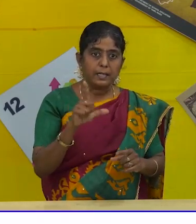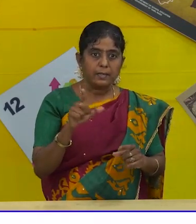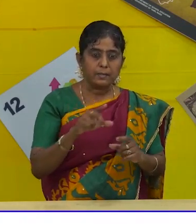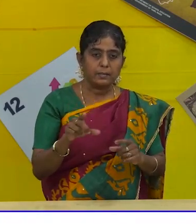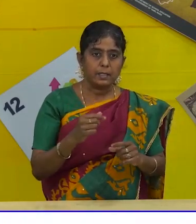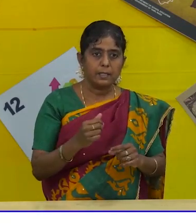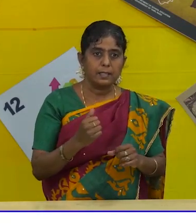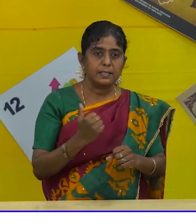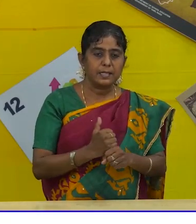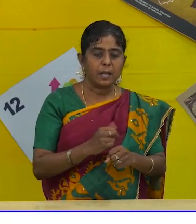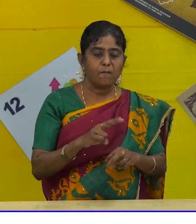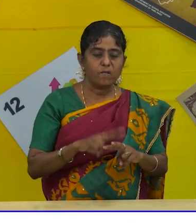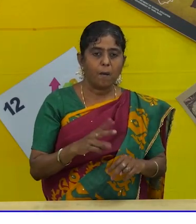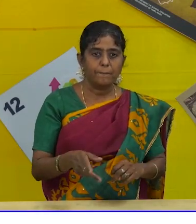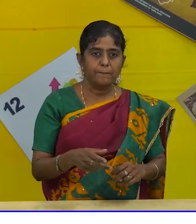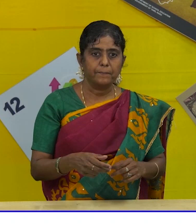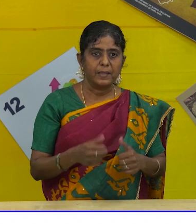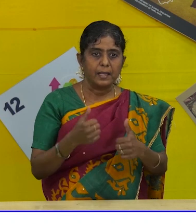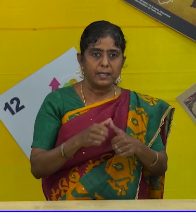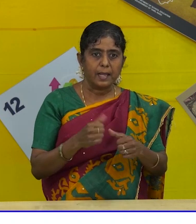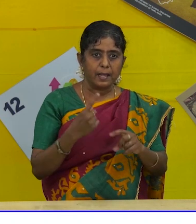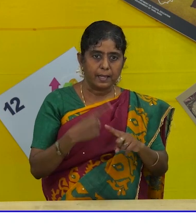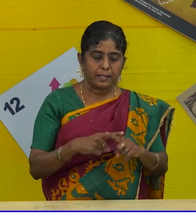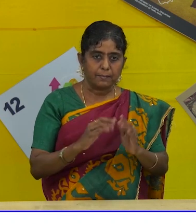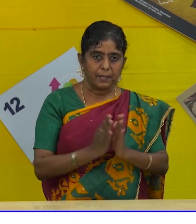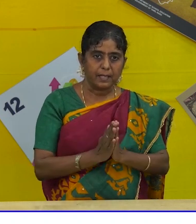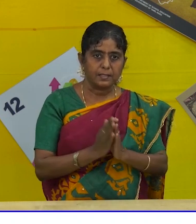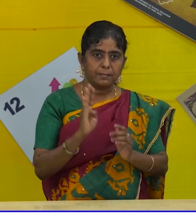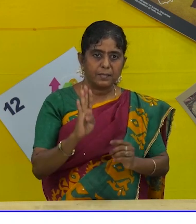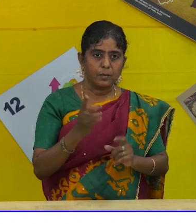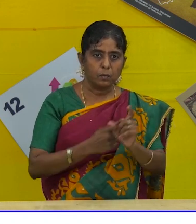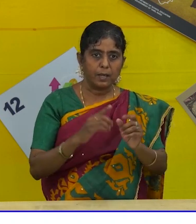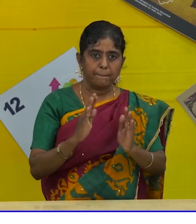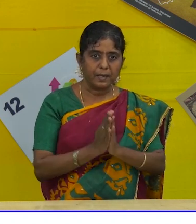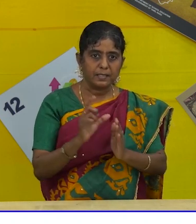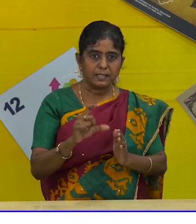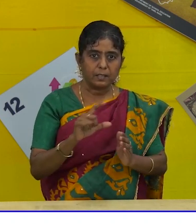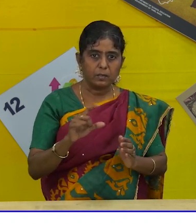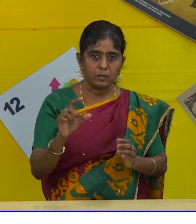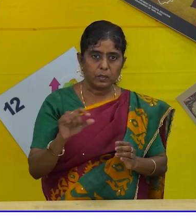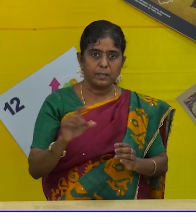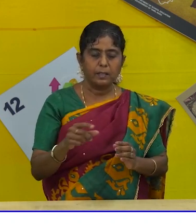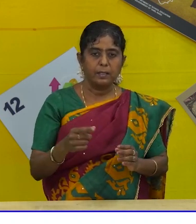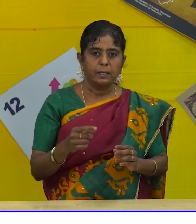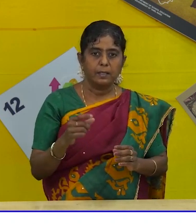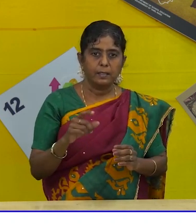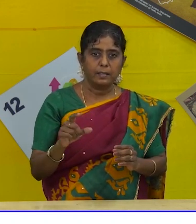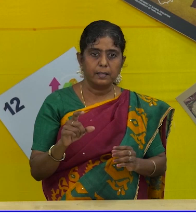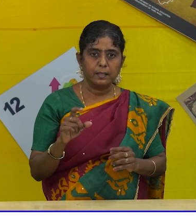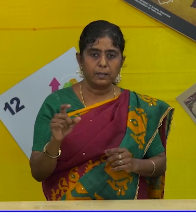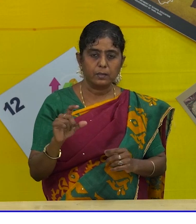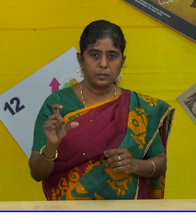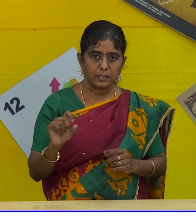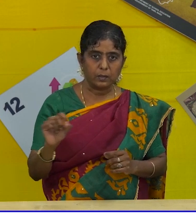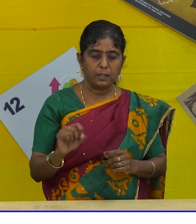variables. Its general form should be ax plus by plus c equal to 0. Ax plus by